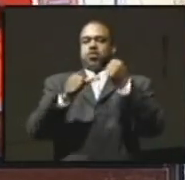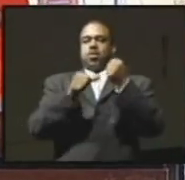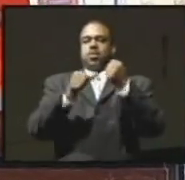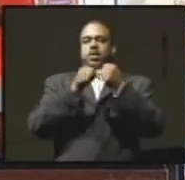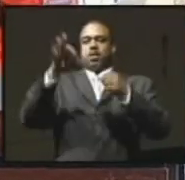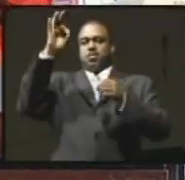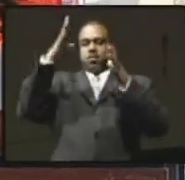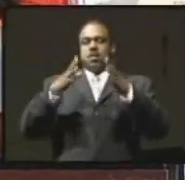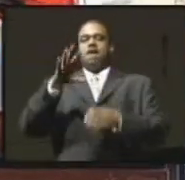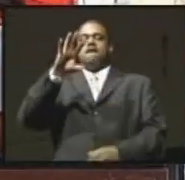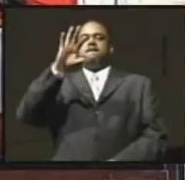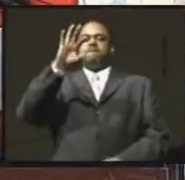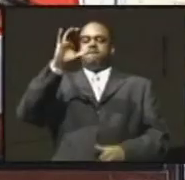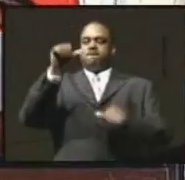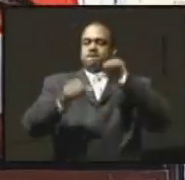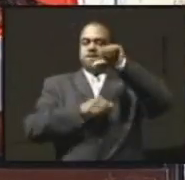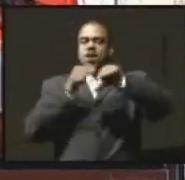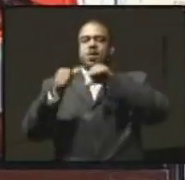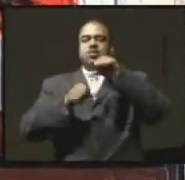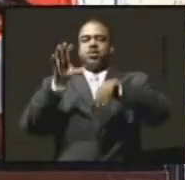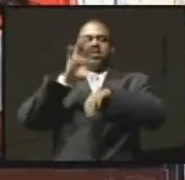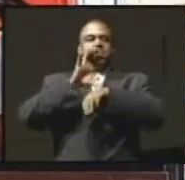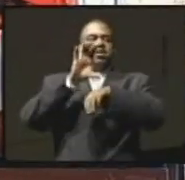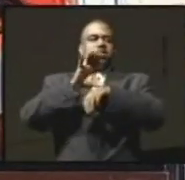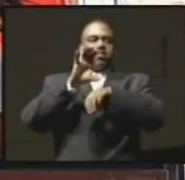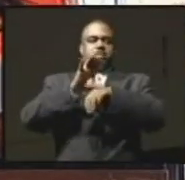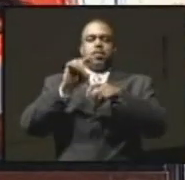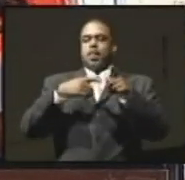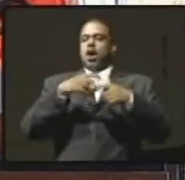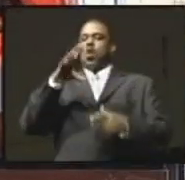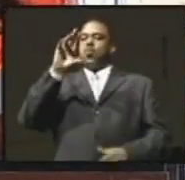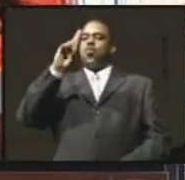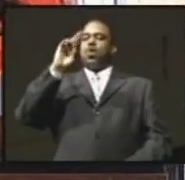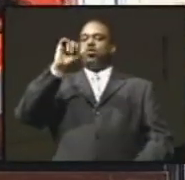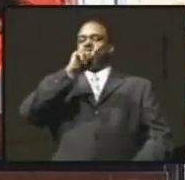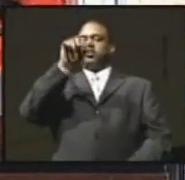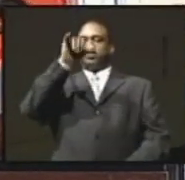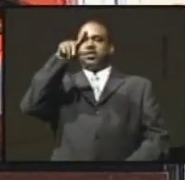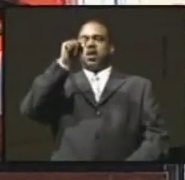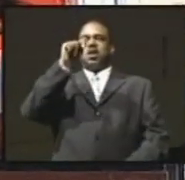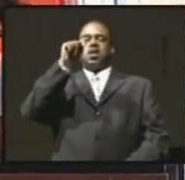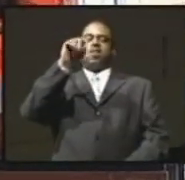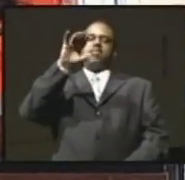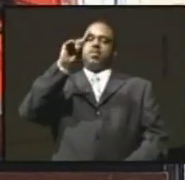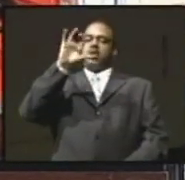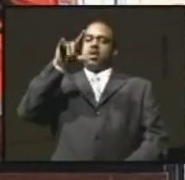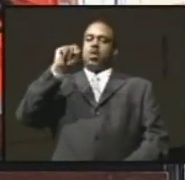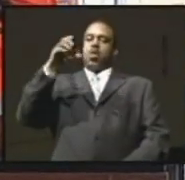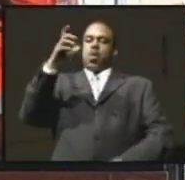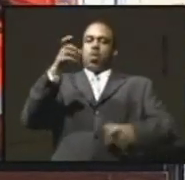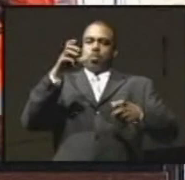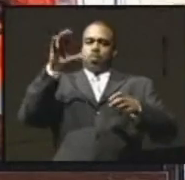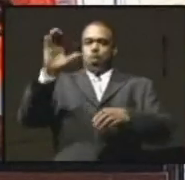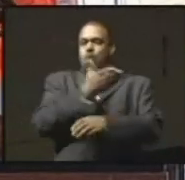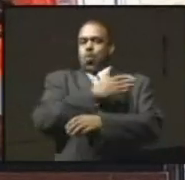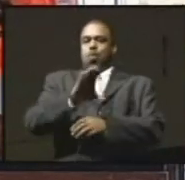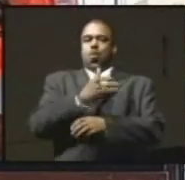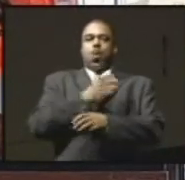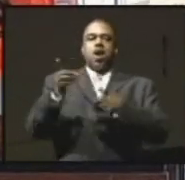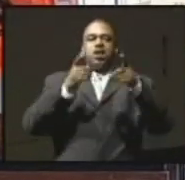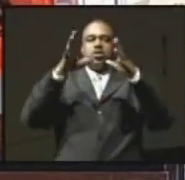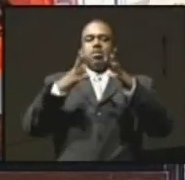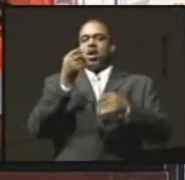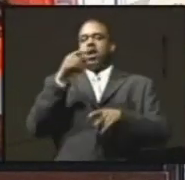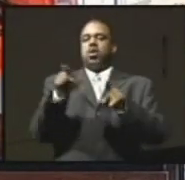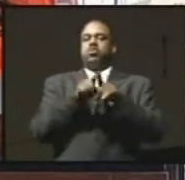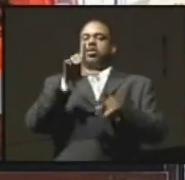Fellowship Chapel Church. Ms. Rosetta Golden, Choir Director, Fellowship Chapel Church. And